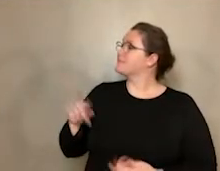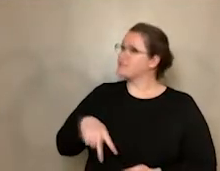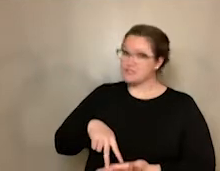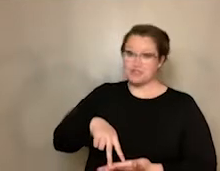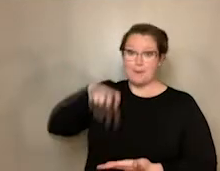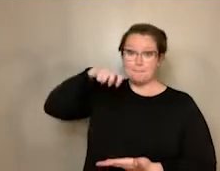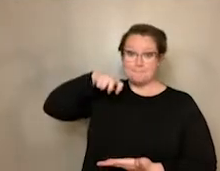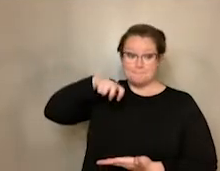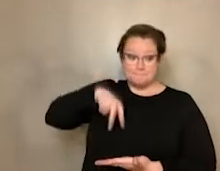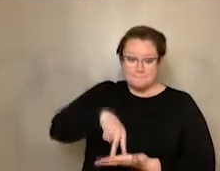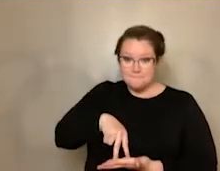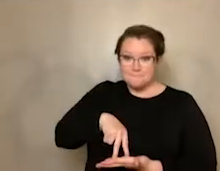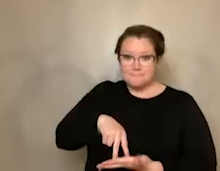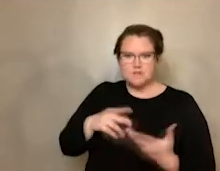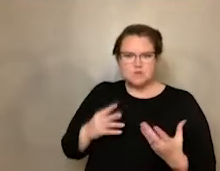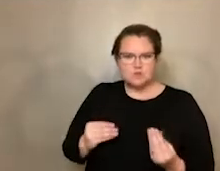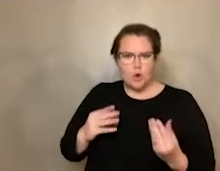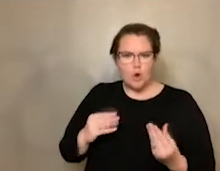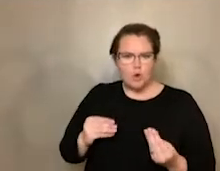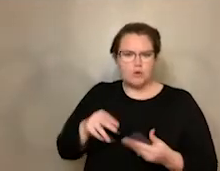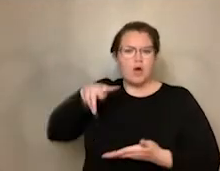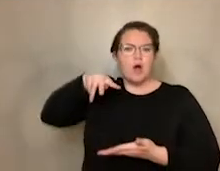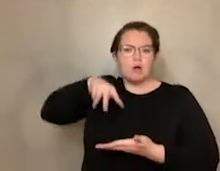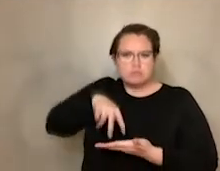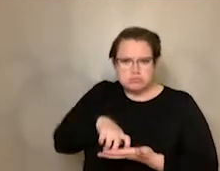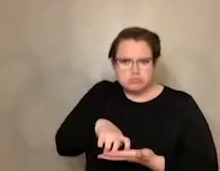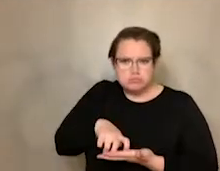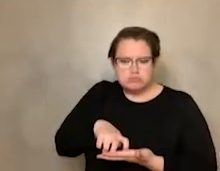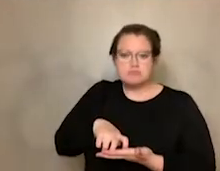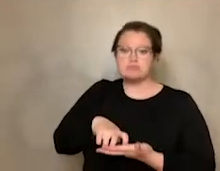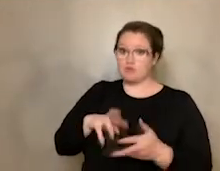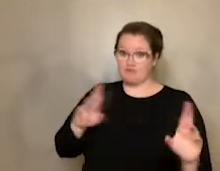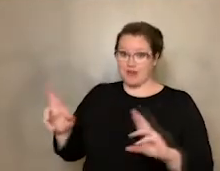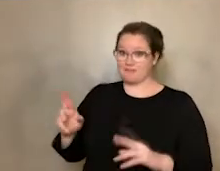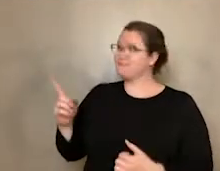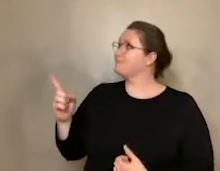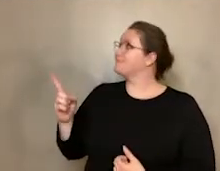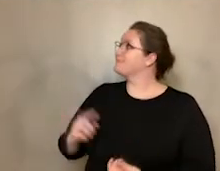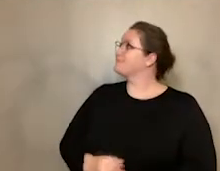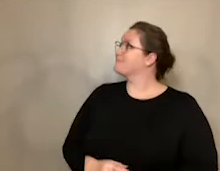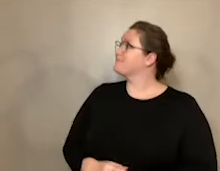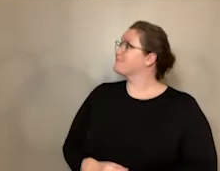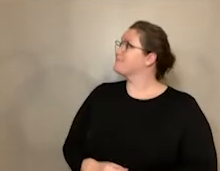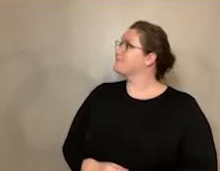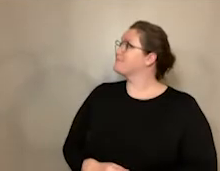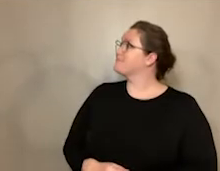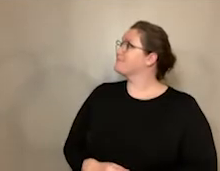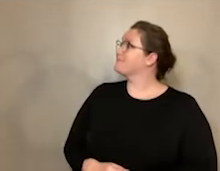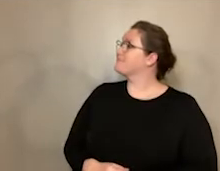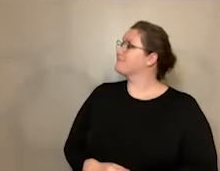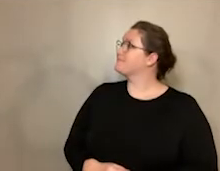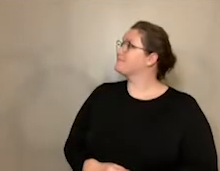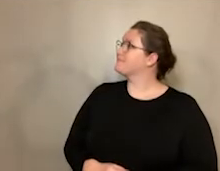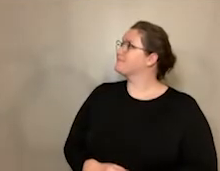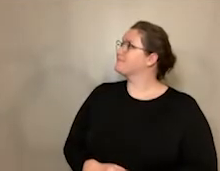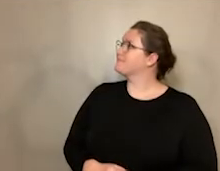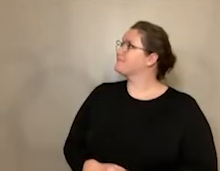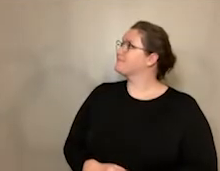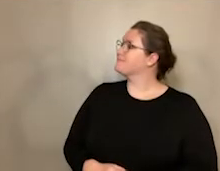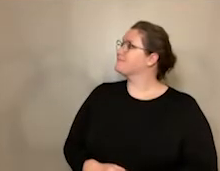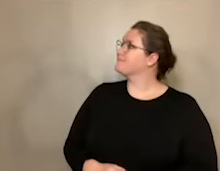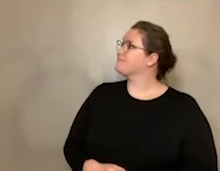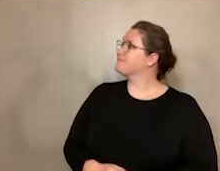to jump and land softly. Try it again. Squat down, jump, and land softly. Keep your arms out in